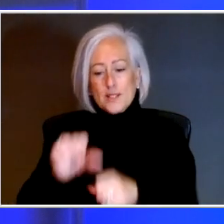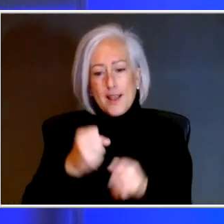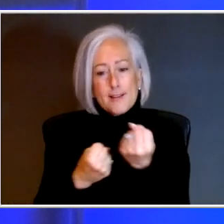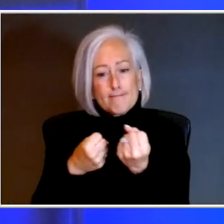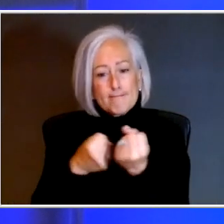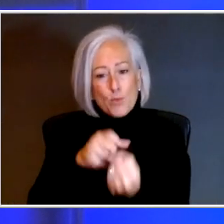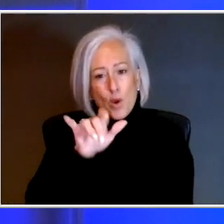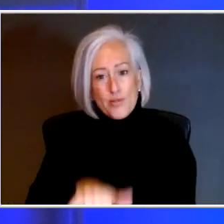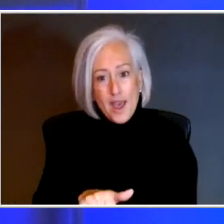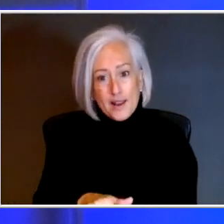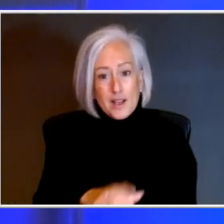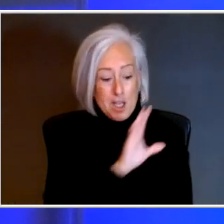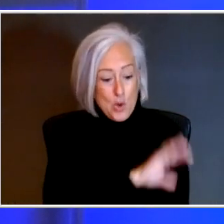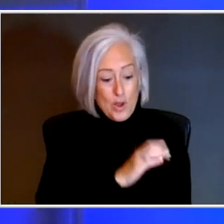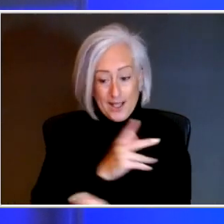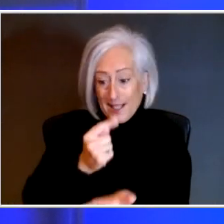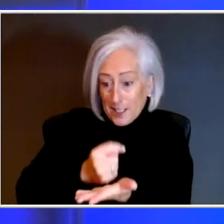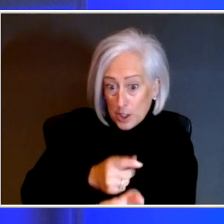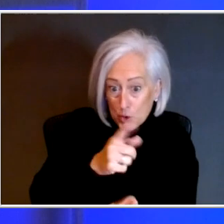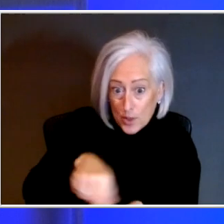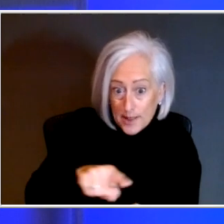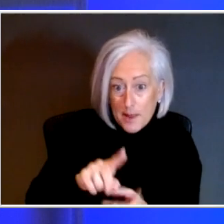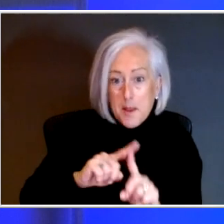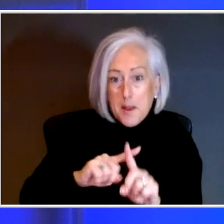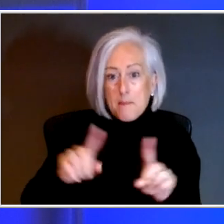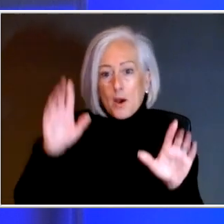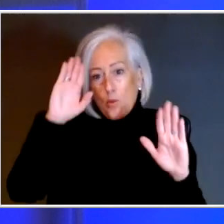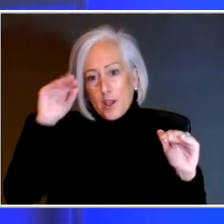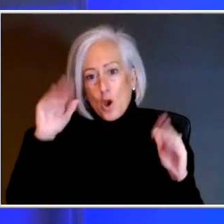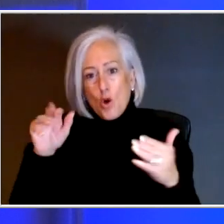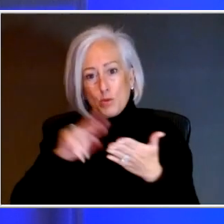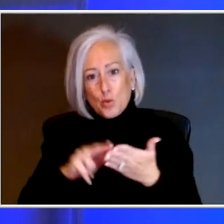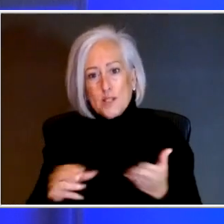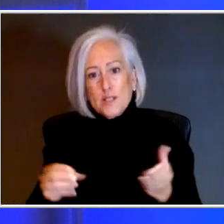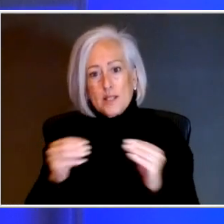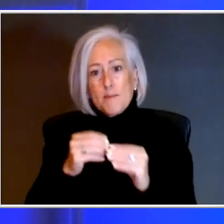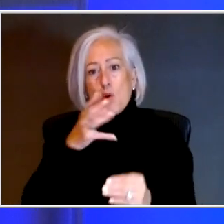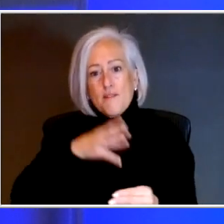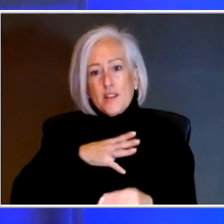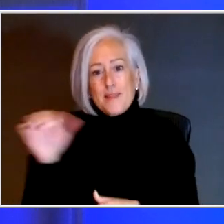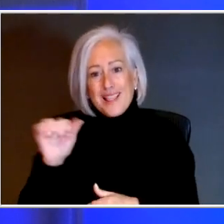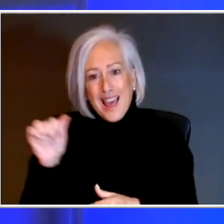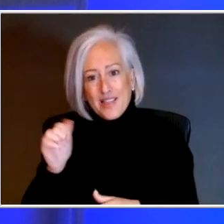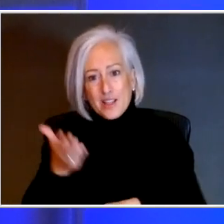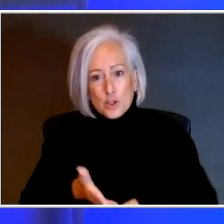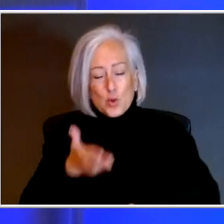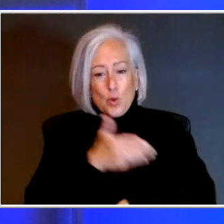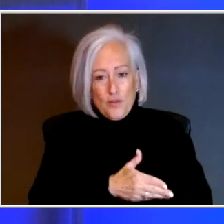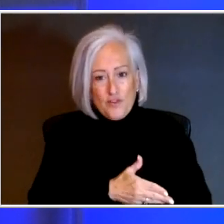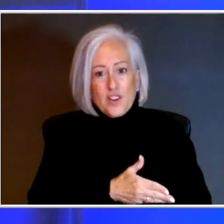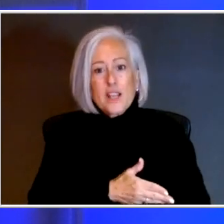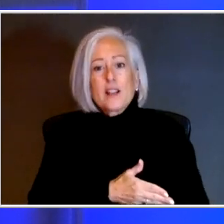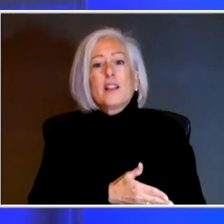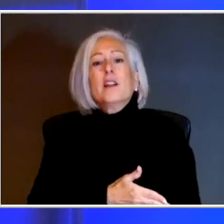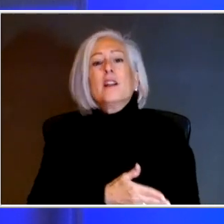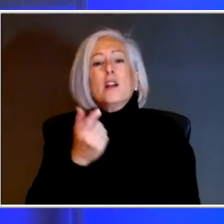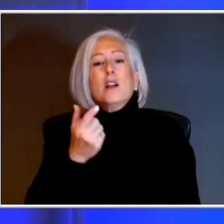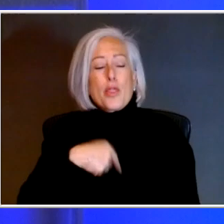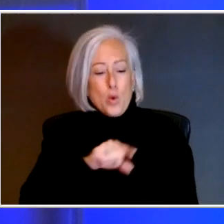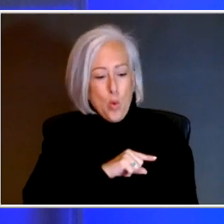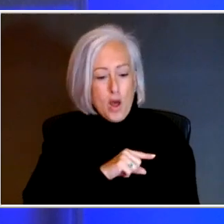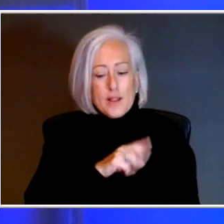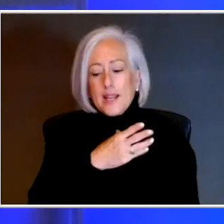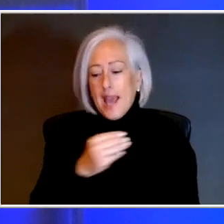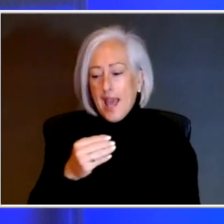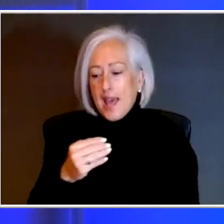but we hope to generate research on our female athletes to further the field and improve not just the quantity, but the quality of research that's